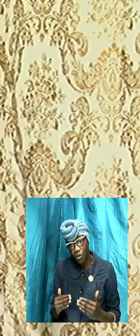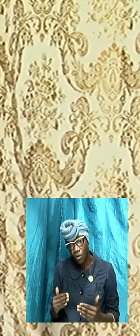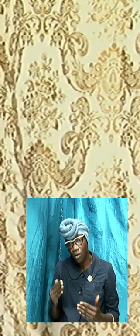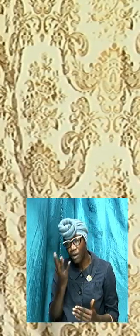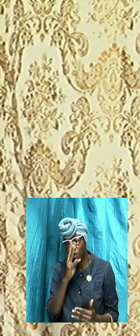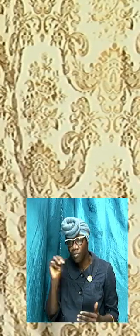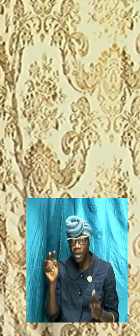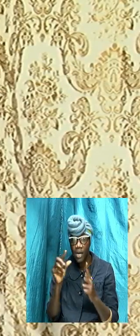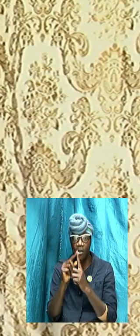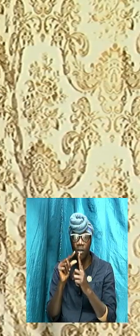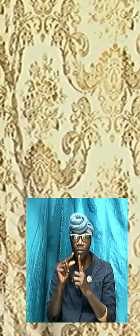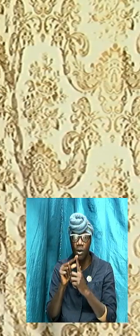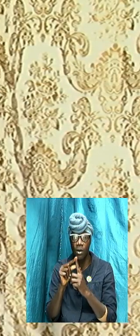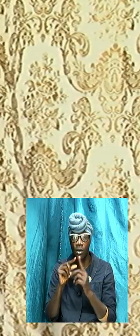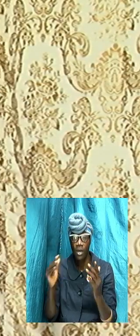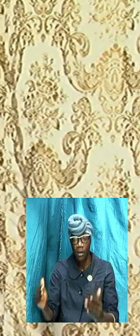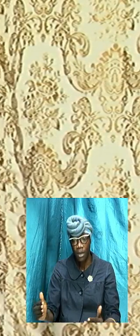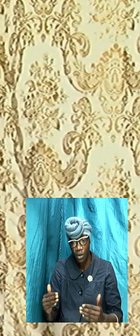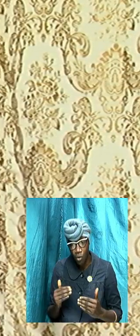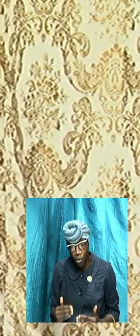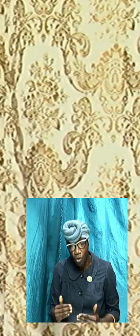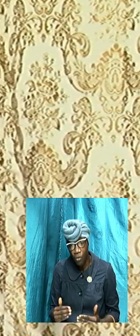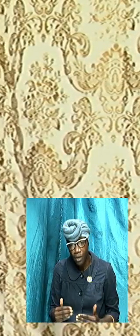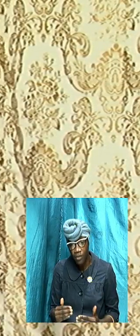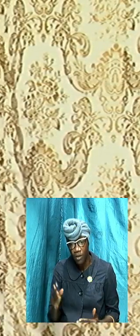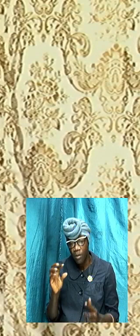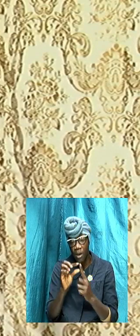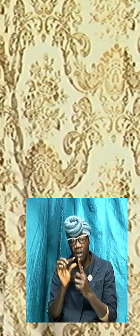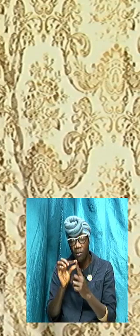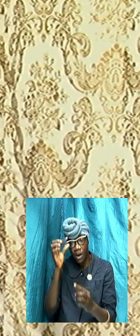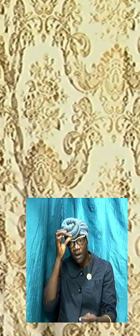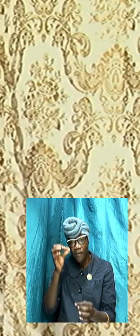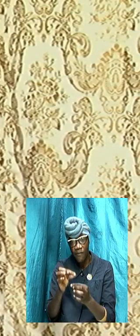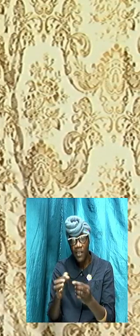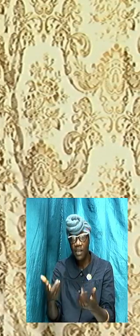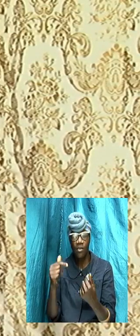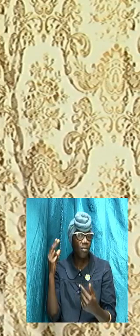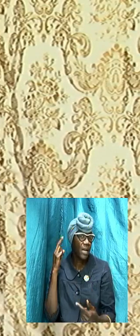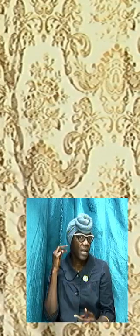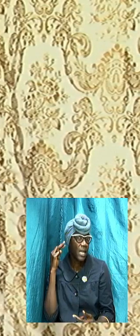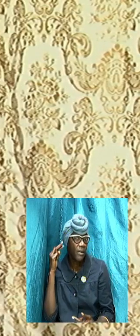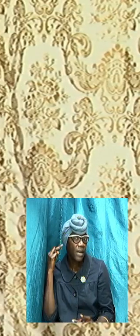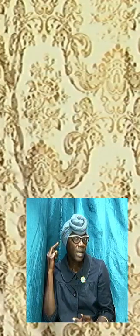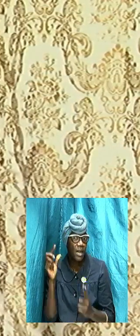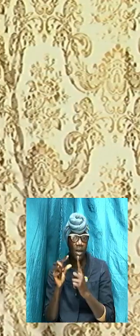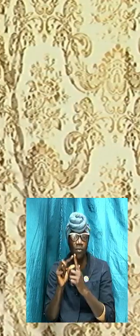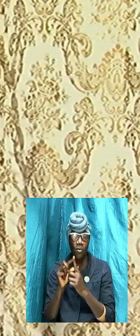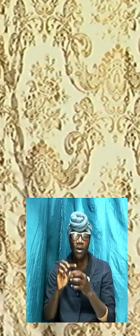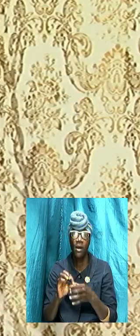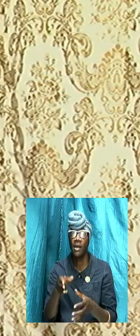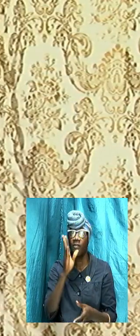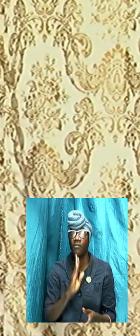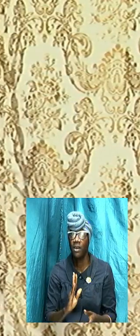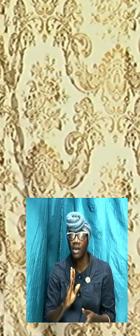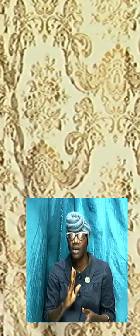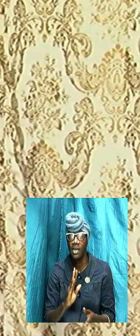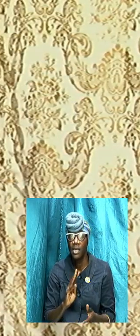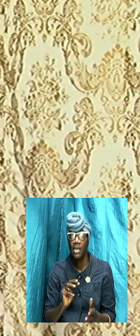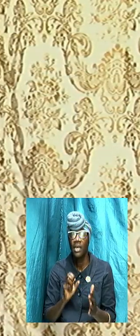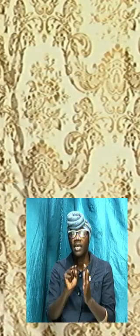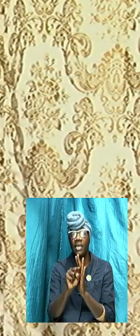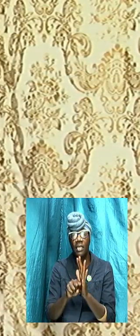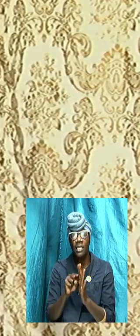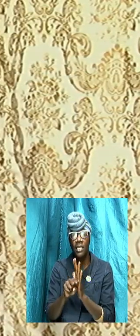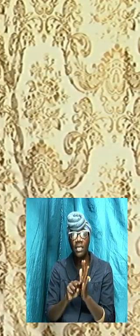Amen. Will be encouraged by the word. Faith comes by hearing, and hearing by the word of God. Amen. And in a season